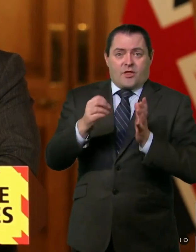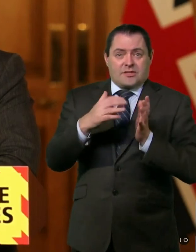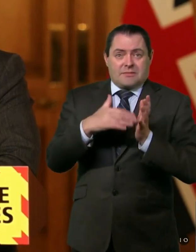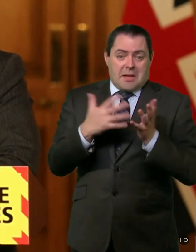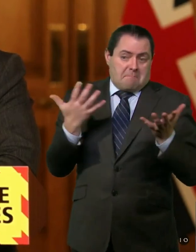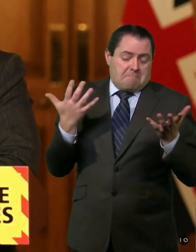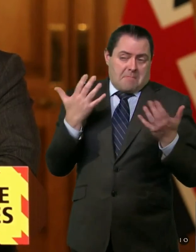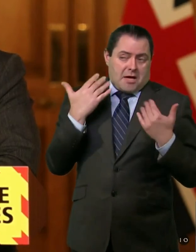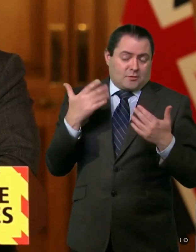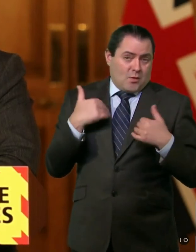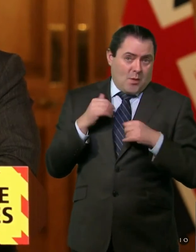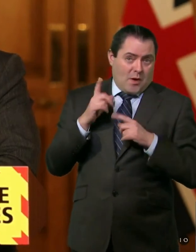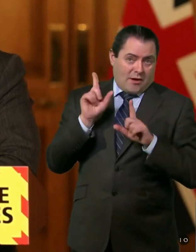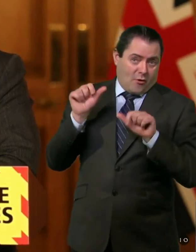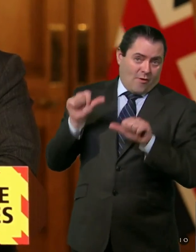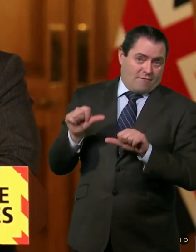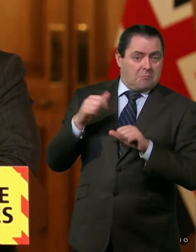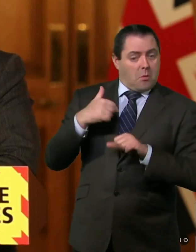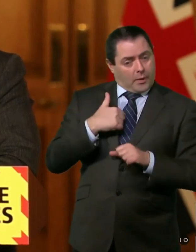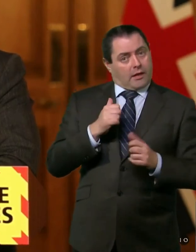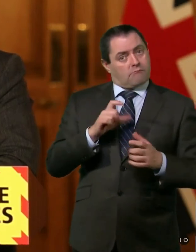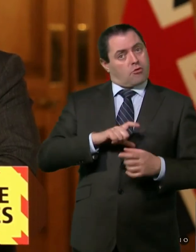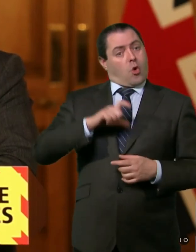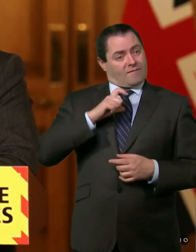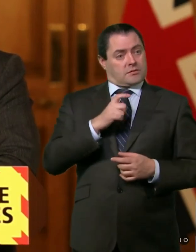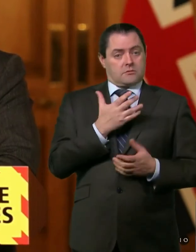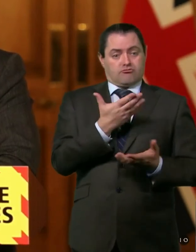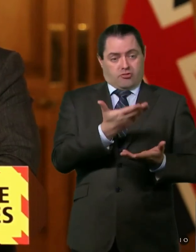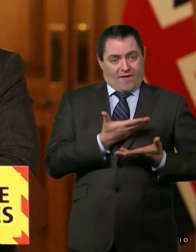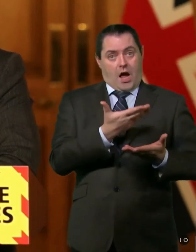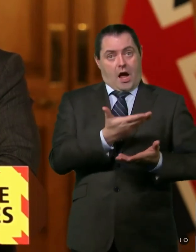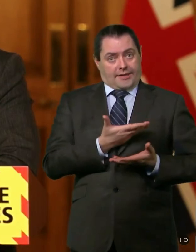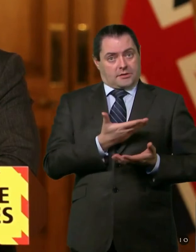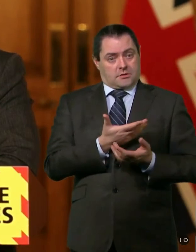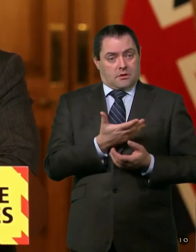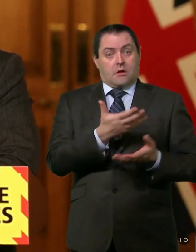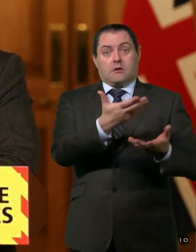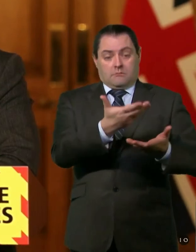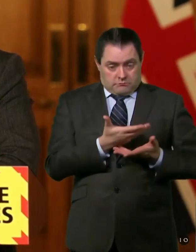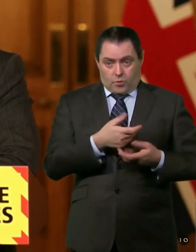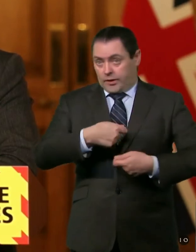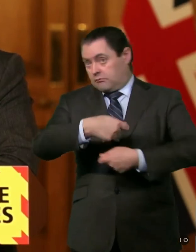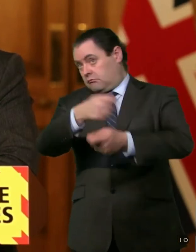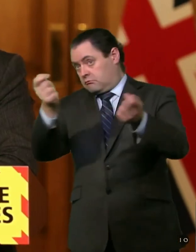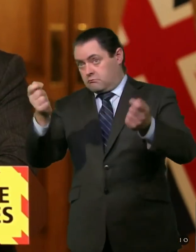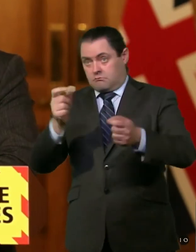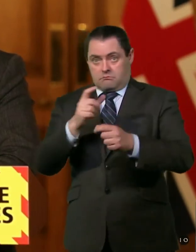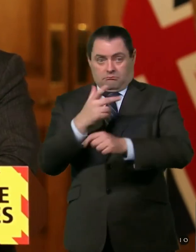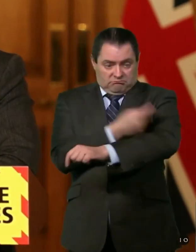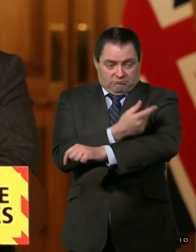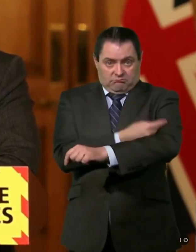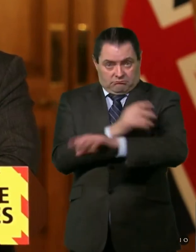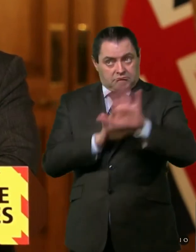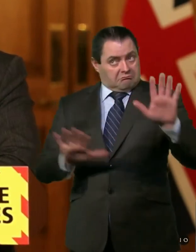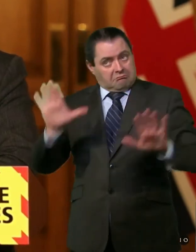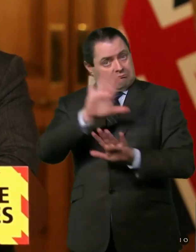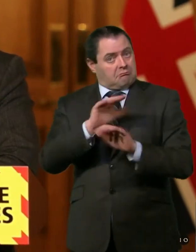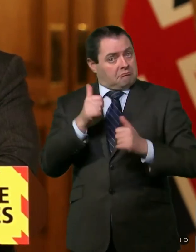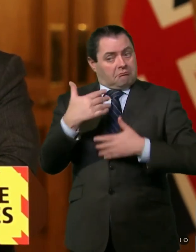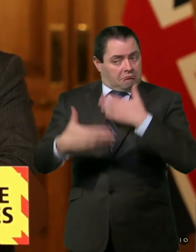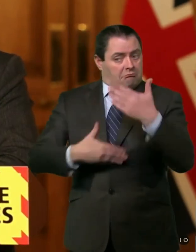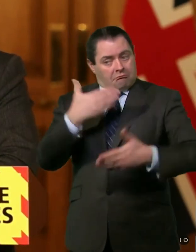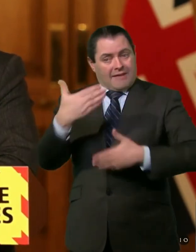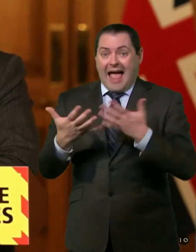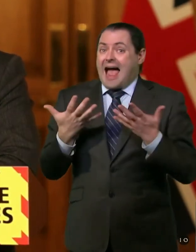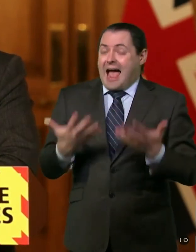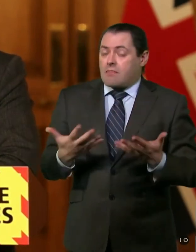out vaccines as fast as we possibly can. And I am very pleased at the moment that we have the